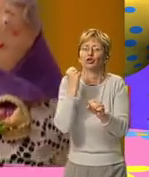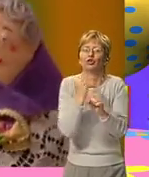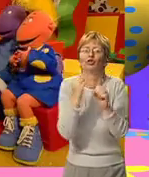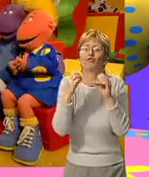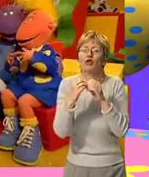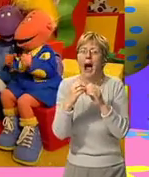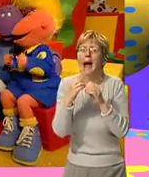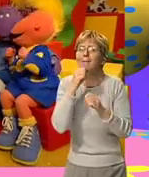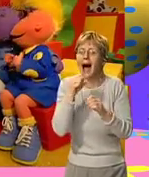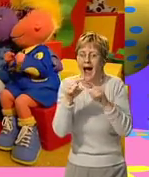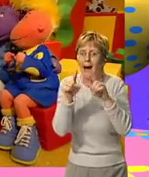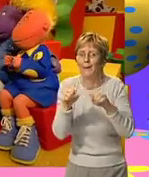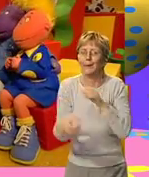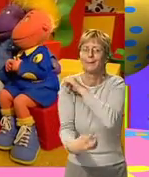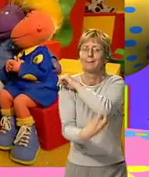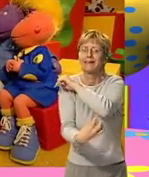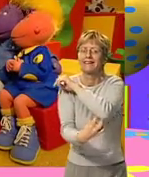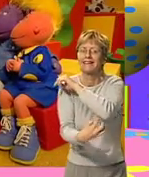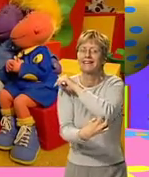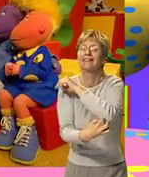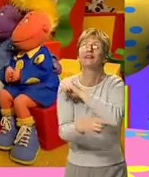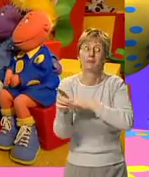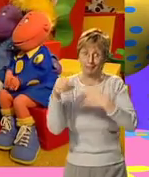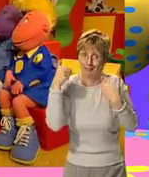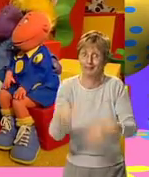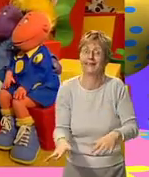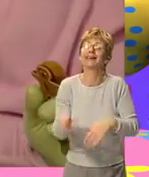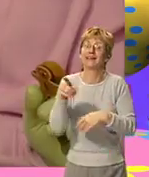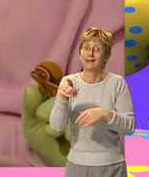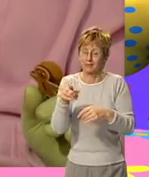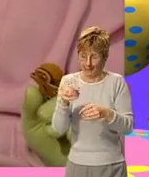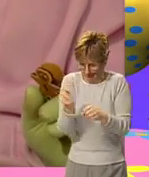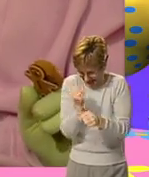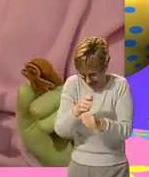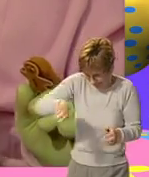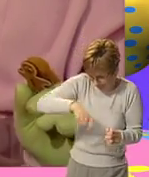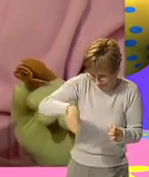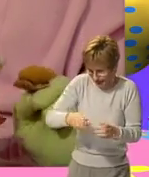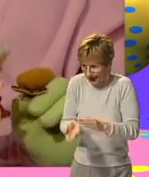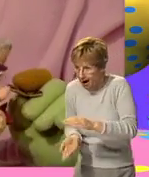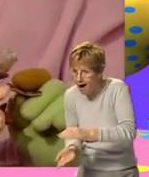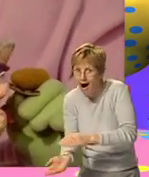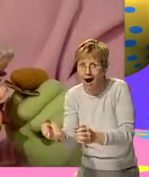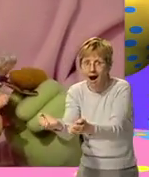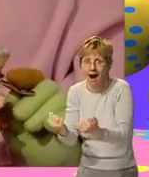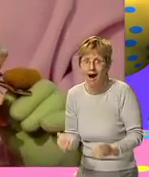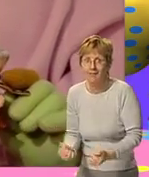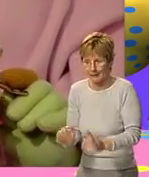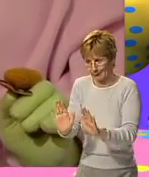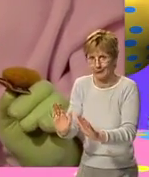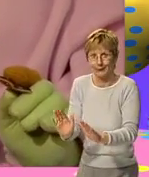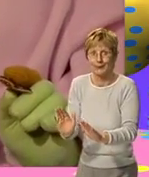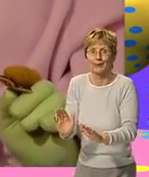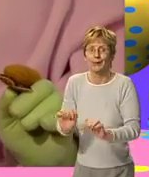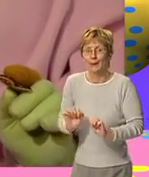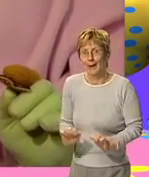man. And that's exactly what she did. Then she popped him in the oven to bake.